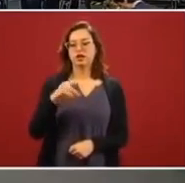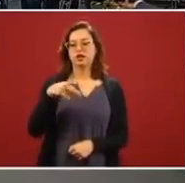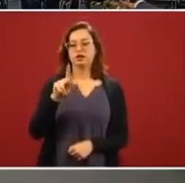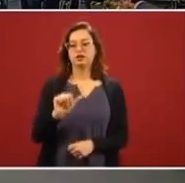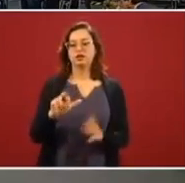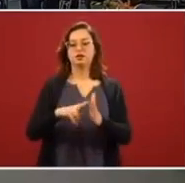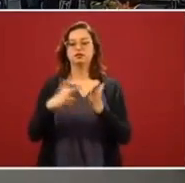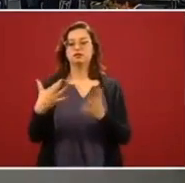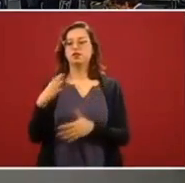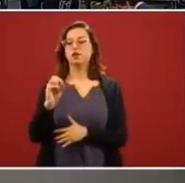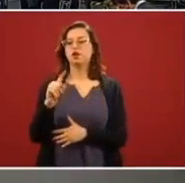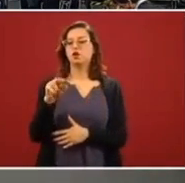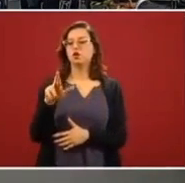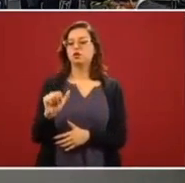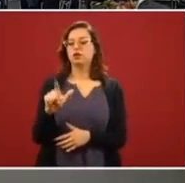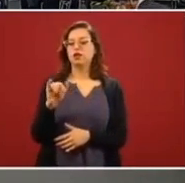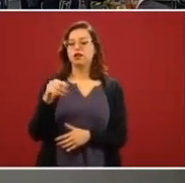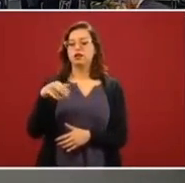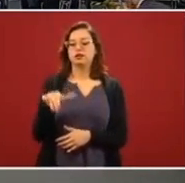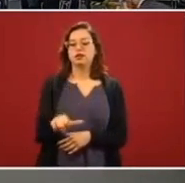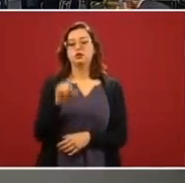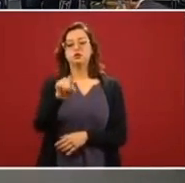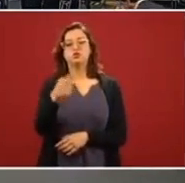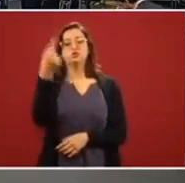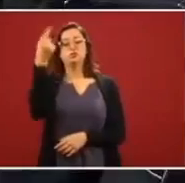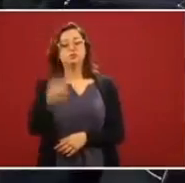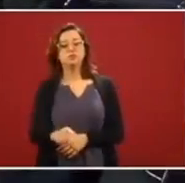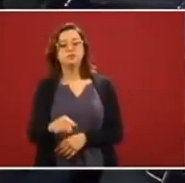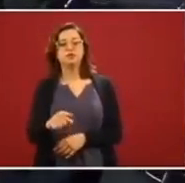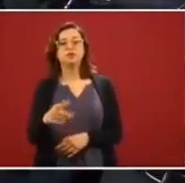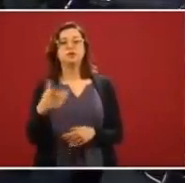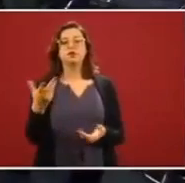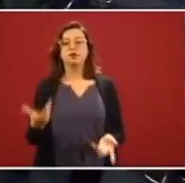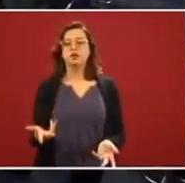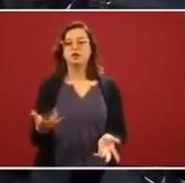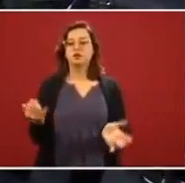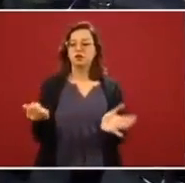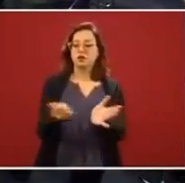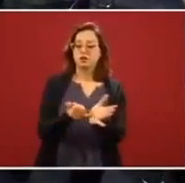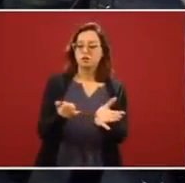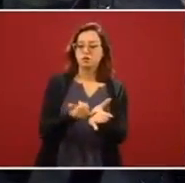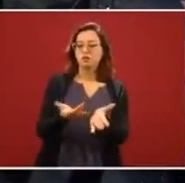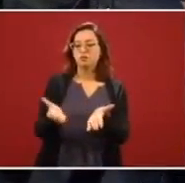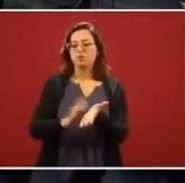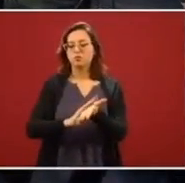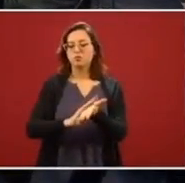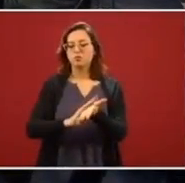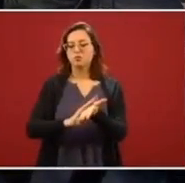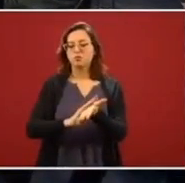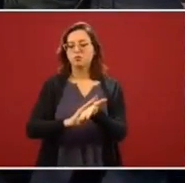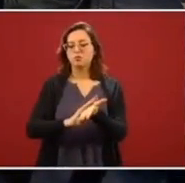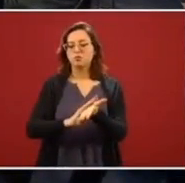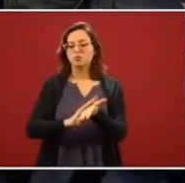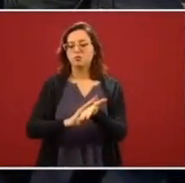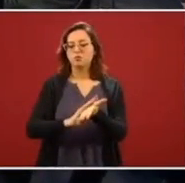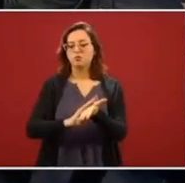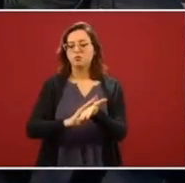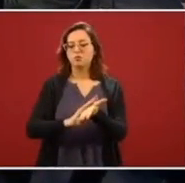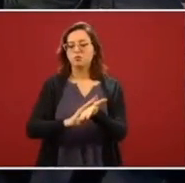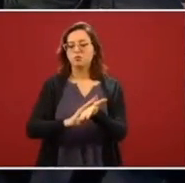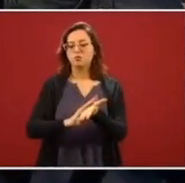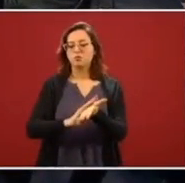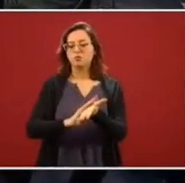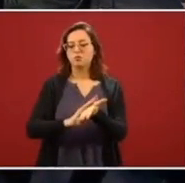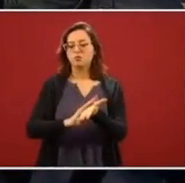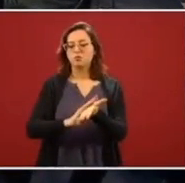Contralínea. Usted ha ordenado que se frenen las condonaciones y perdones fiscales. So,